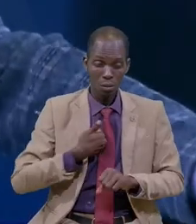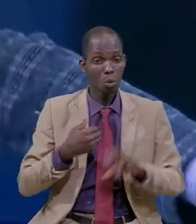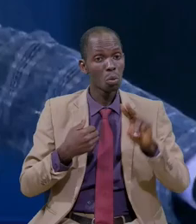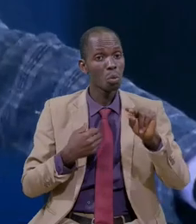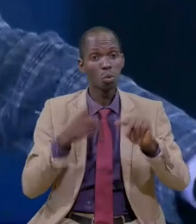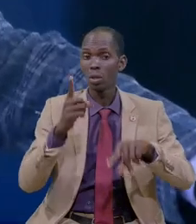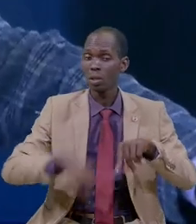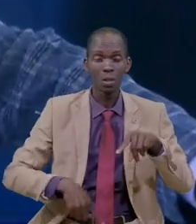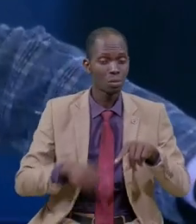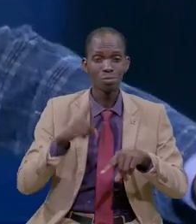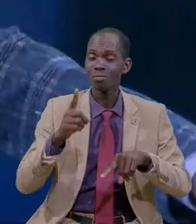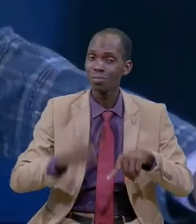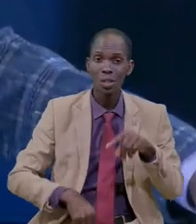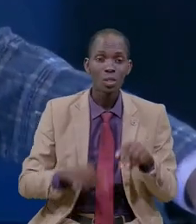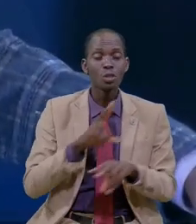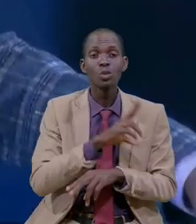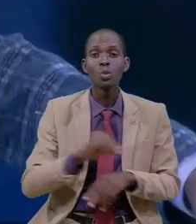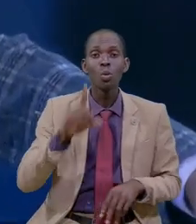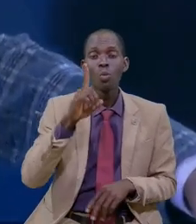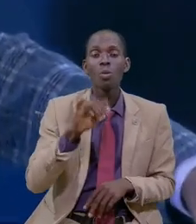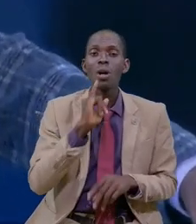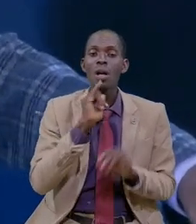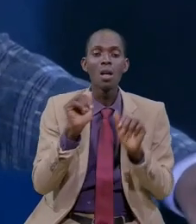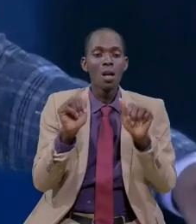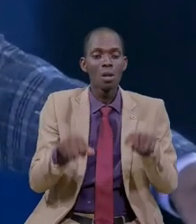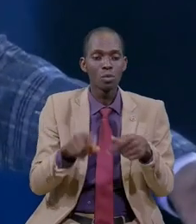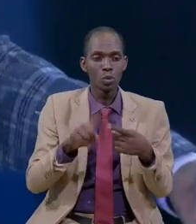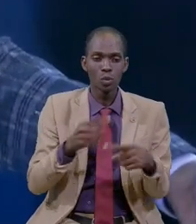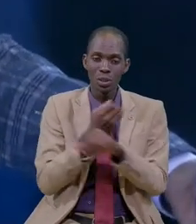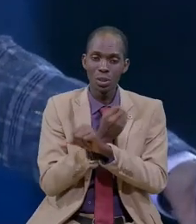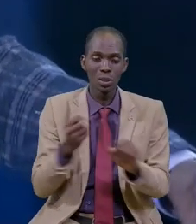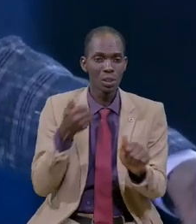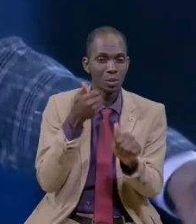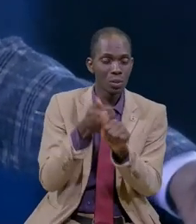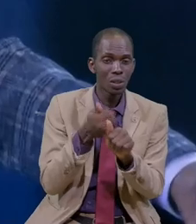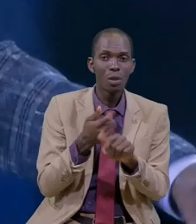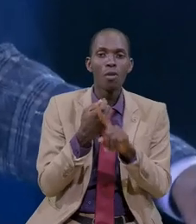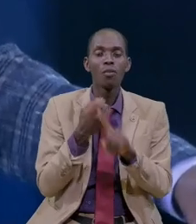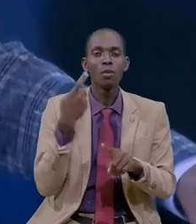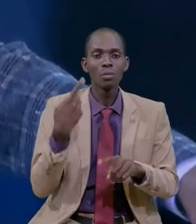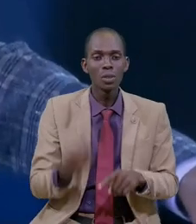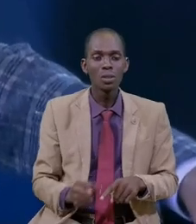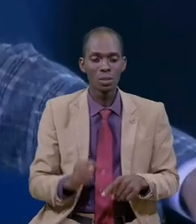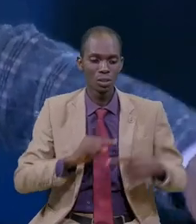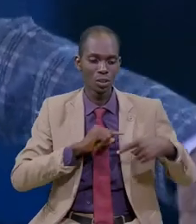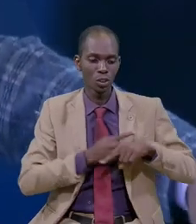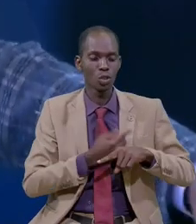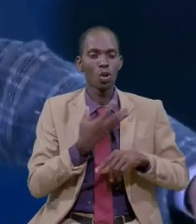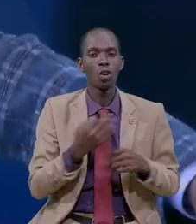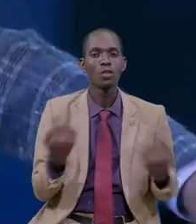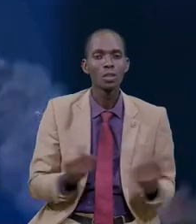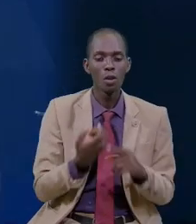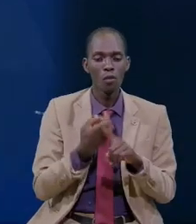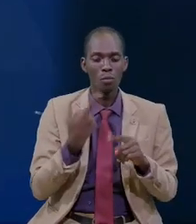cannot. Nobody is able to save himself from the guilt of sin, from the power